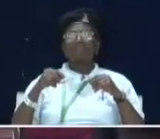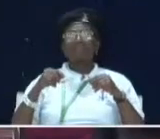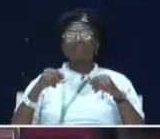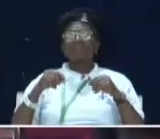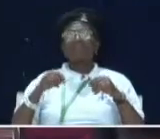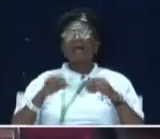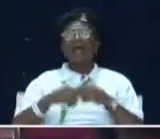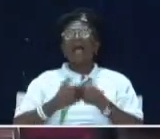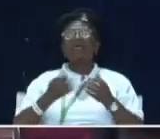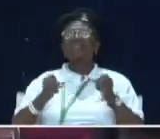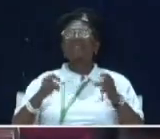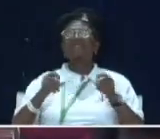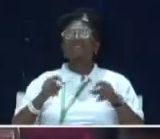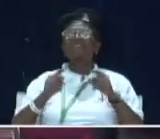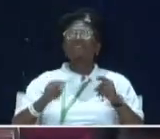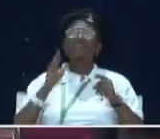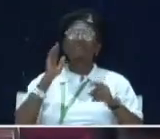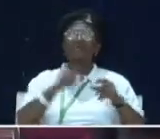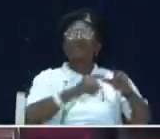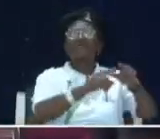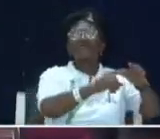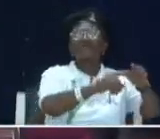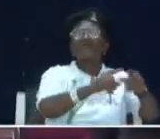how many people will be running?